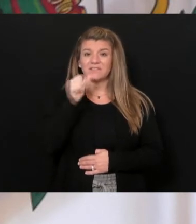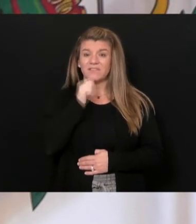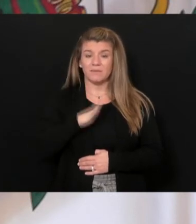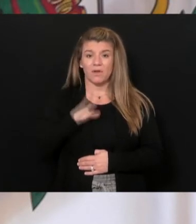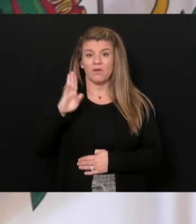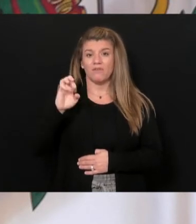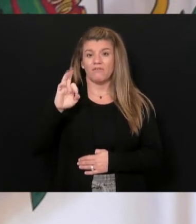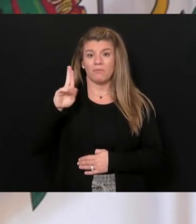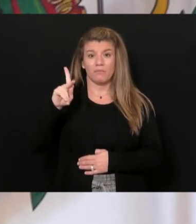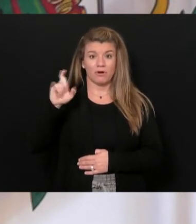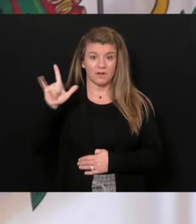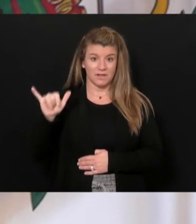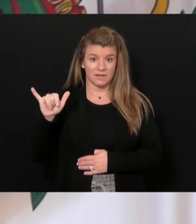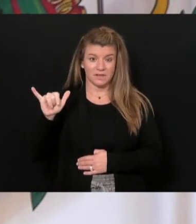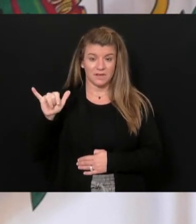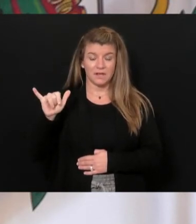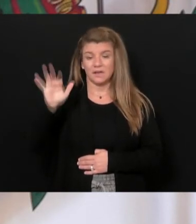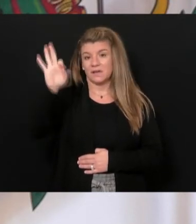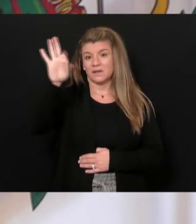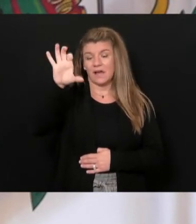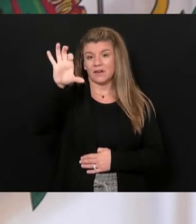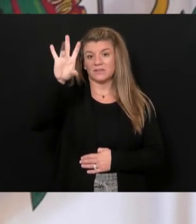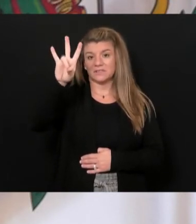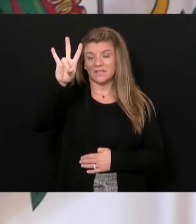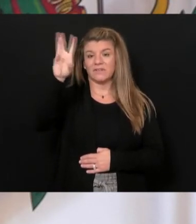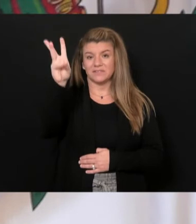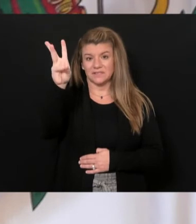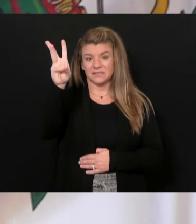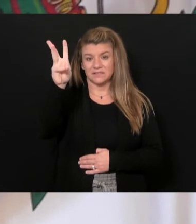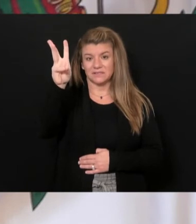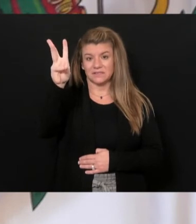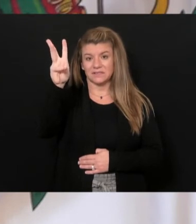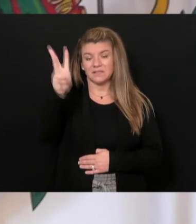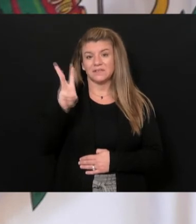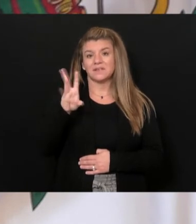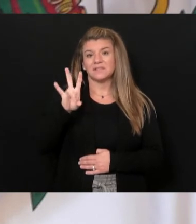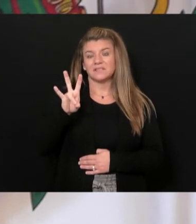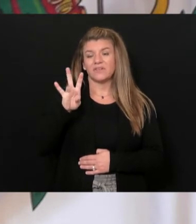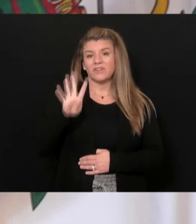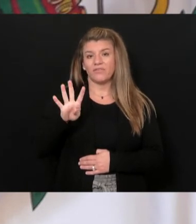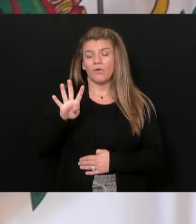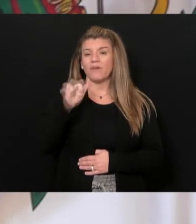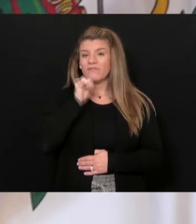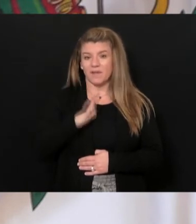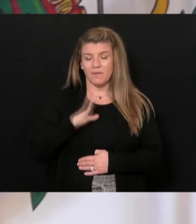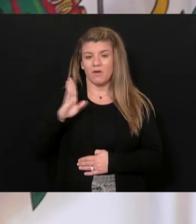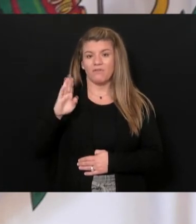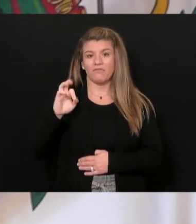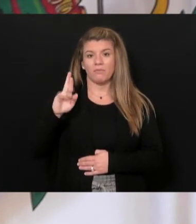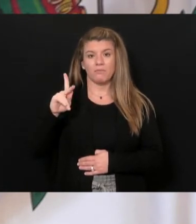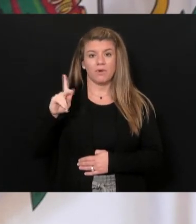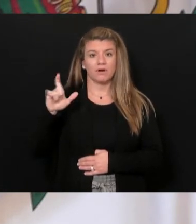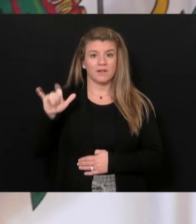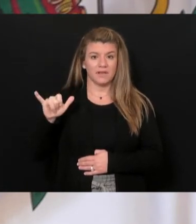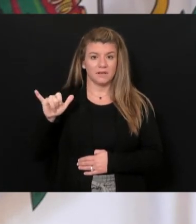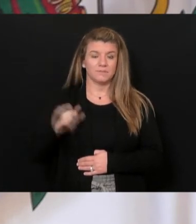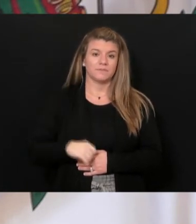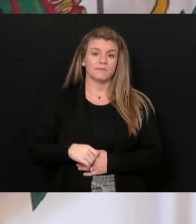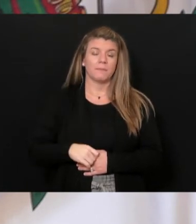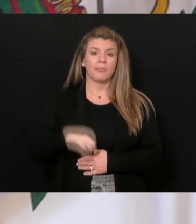from Berkeley County. Our 976th death, a 74-year-old female from Berkeley County.